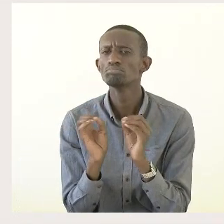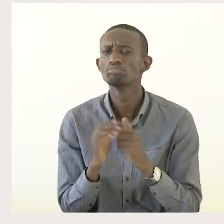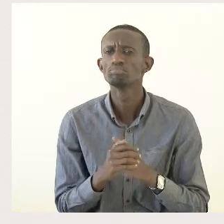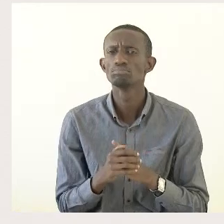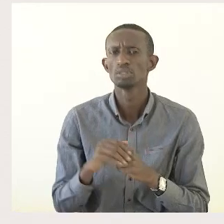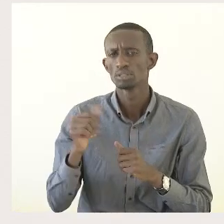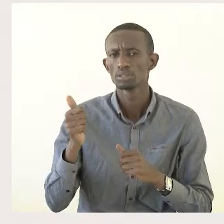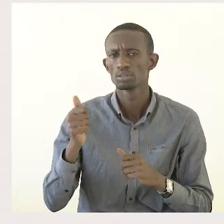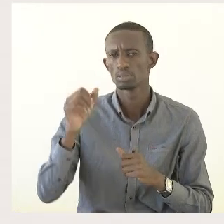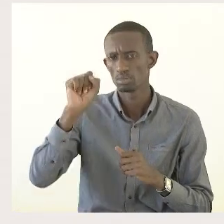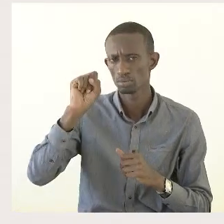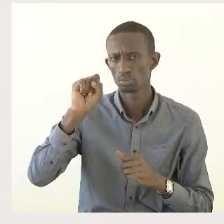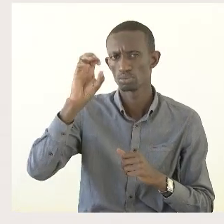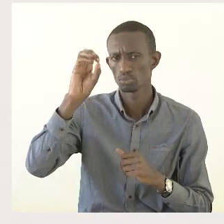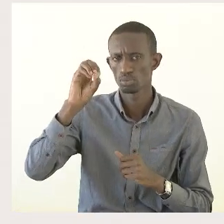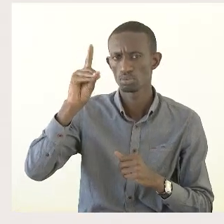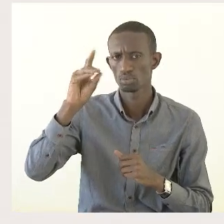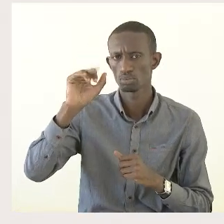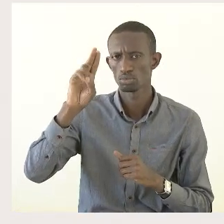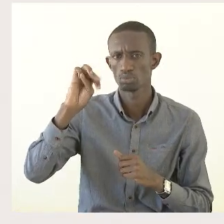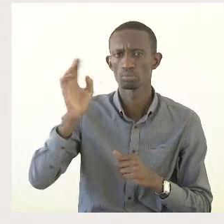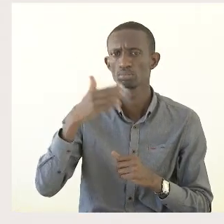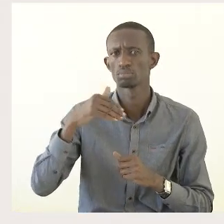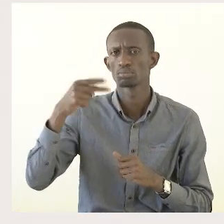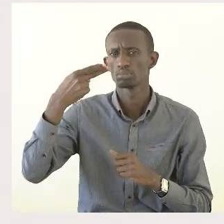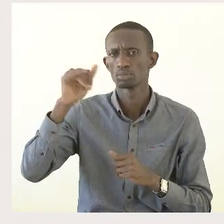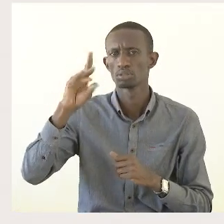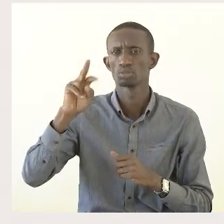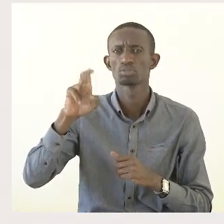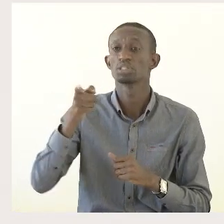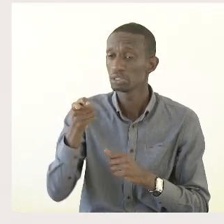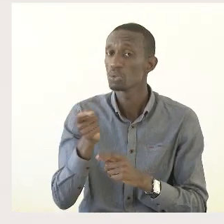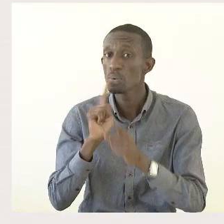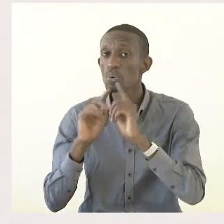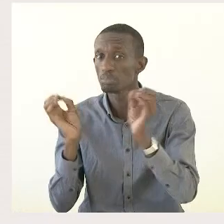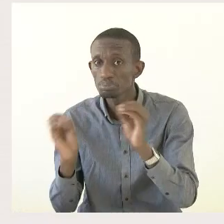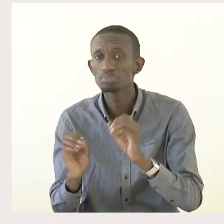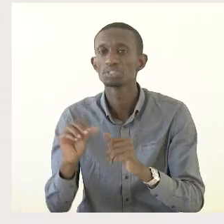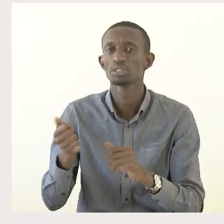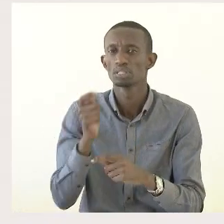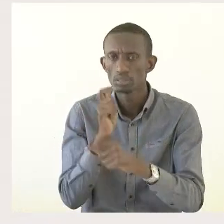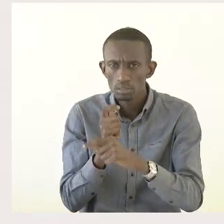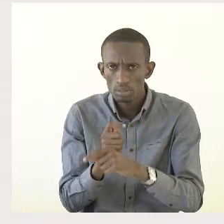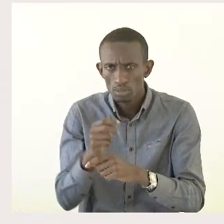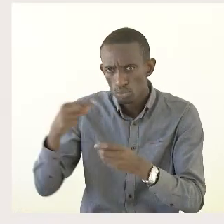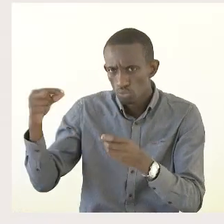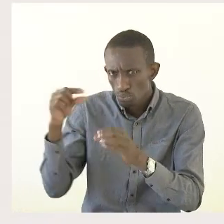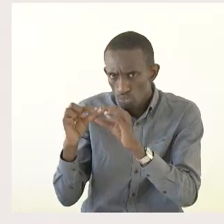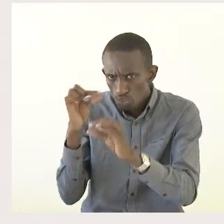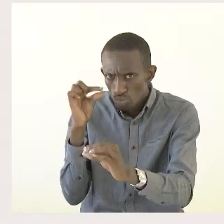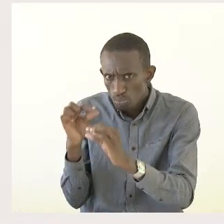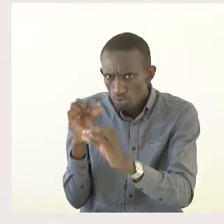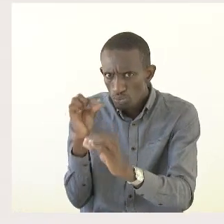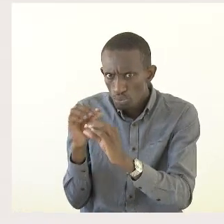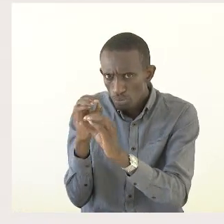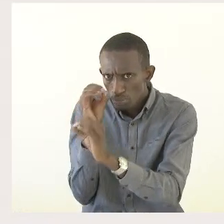is a base, which is also colorless. We must be having what we call test tubes, and also test tubes. We